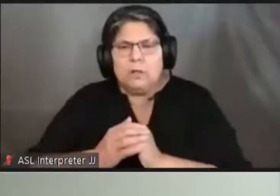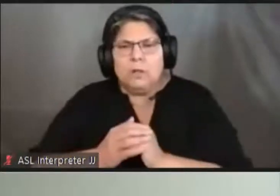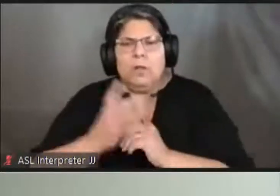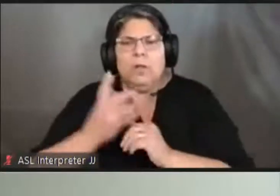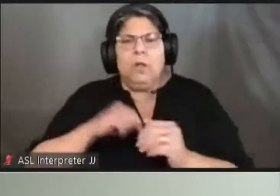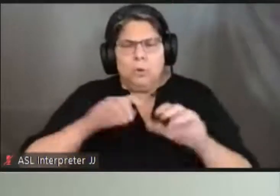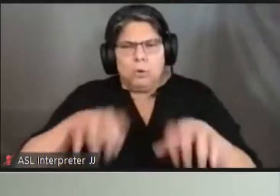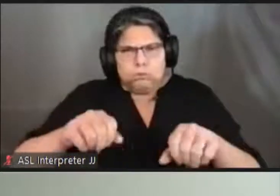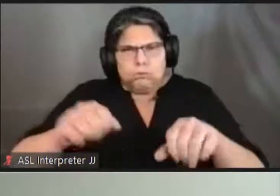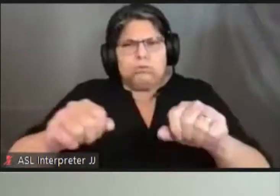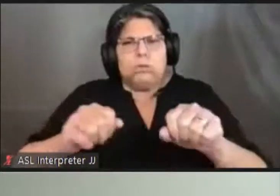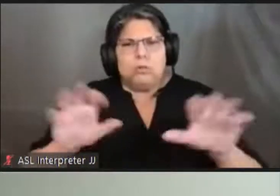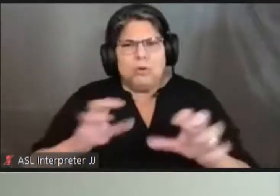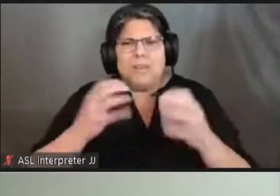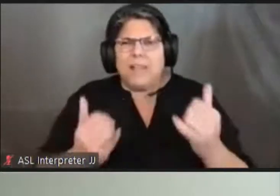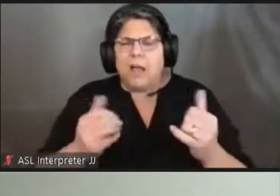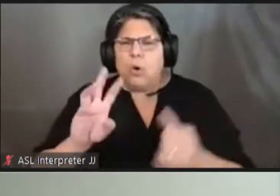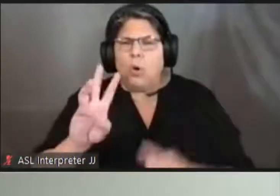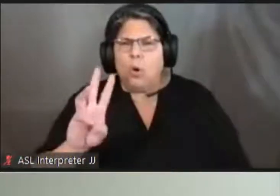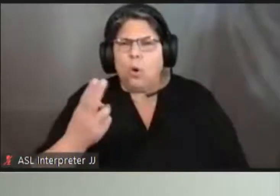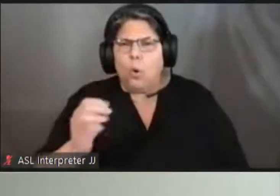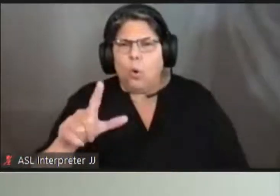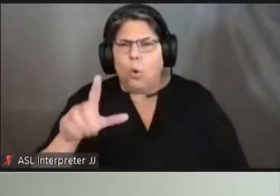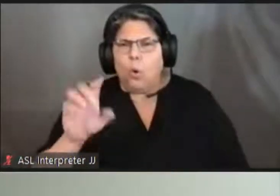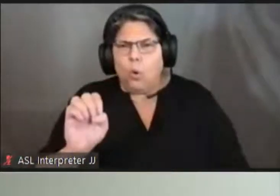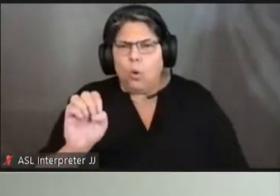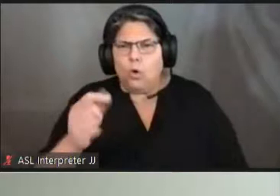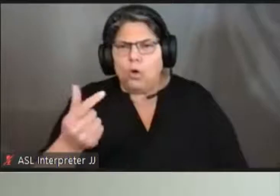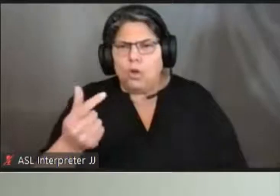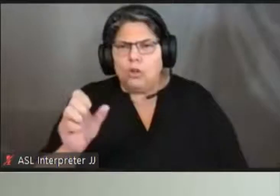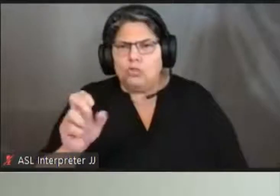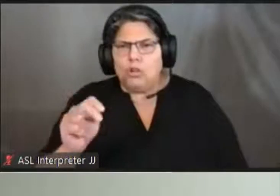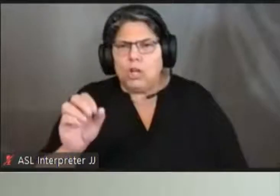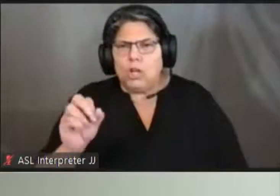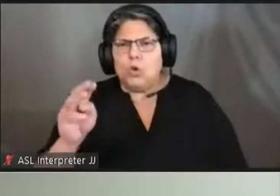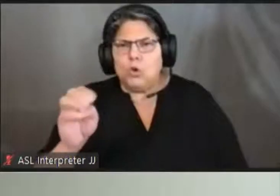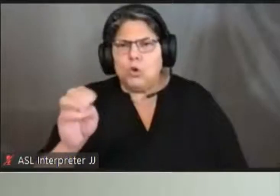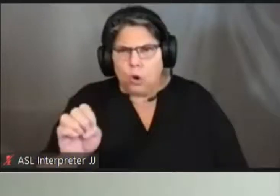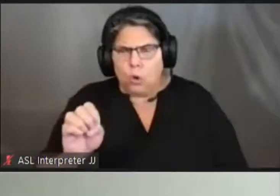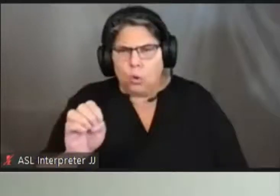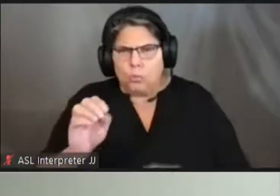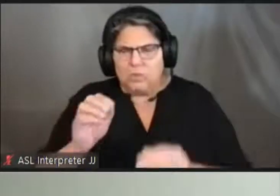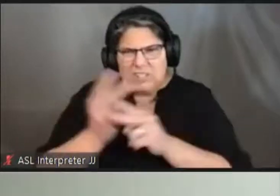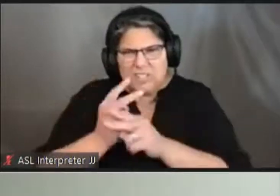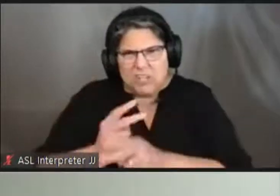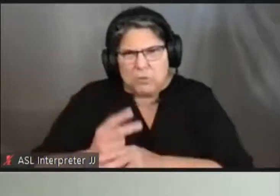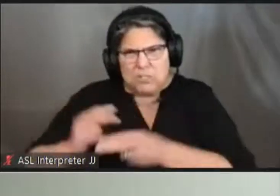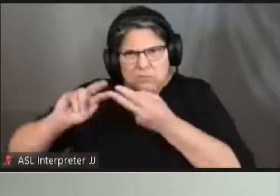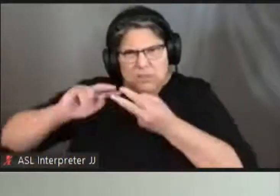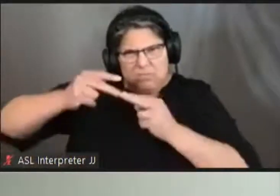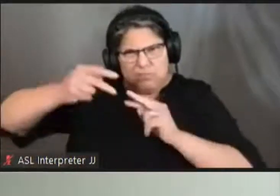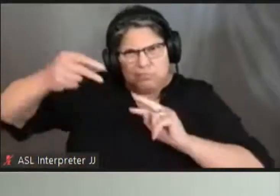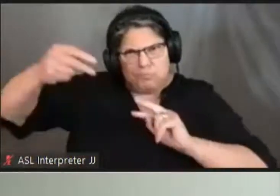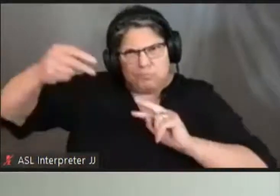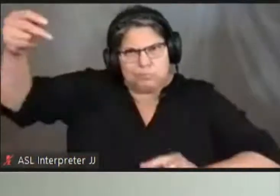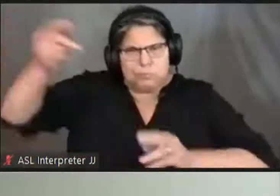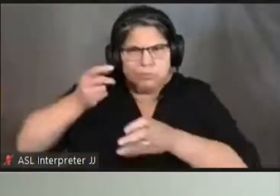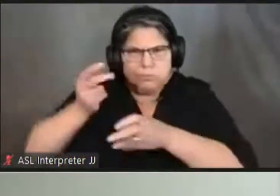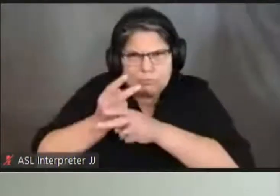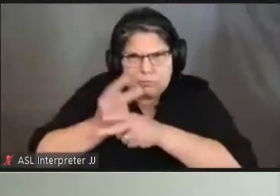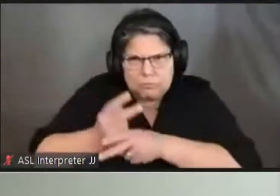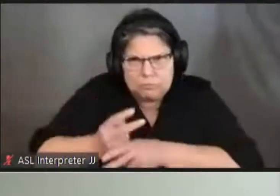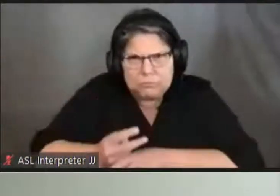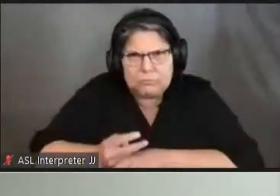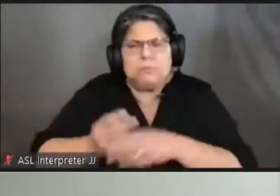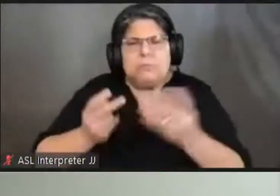whole genome sequencing for any current variants that may be entering our community. And we